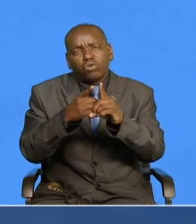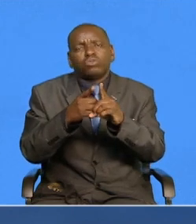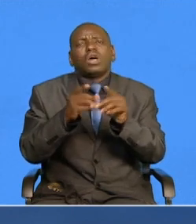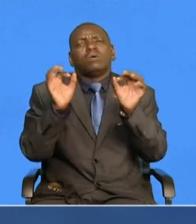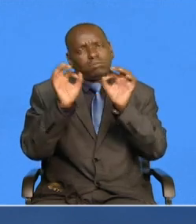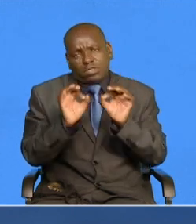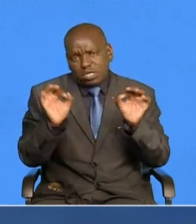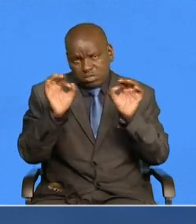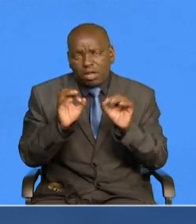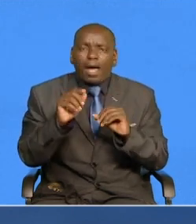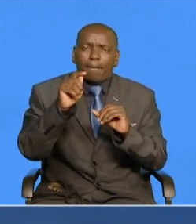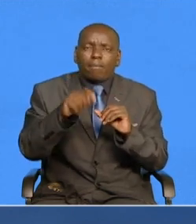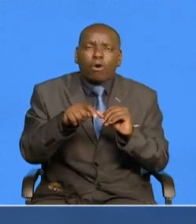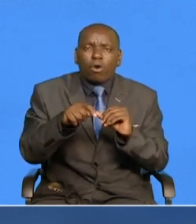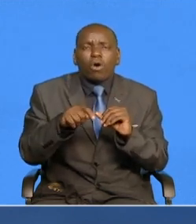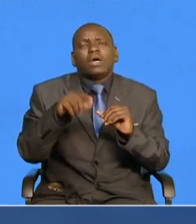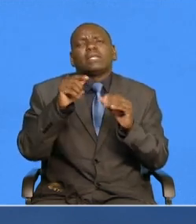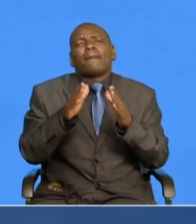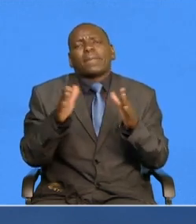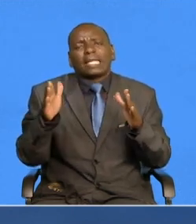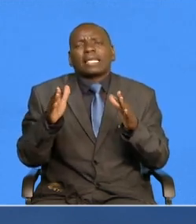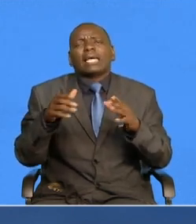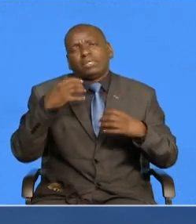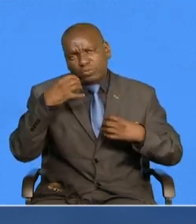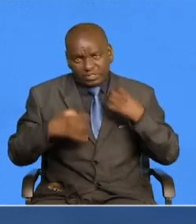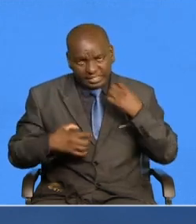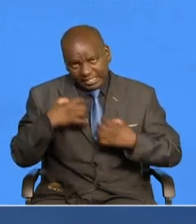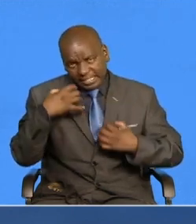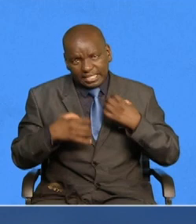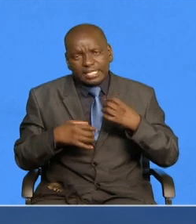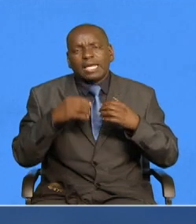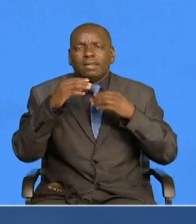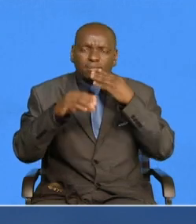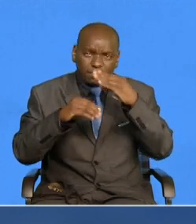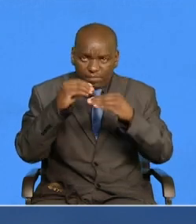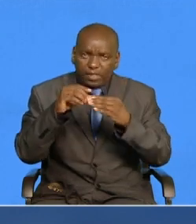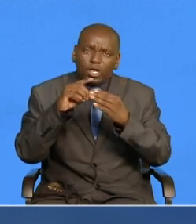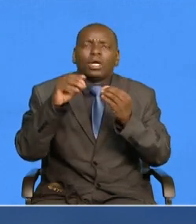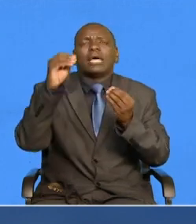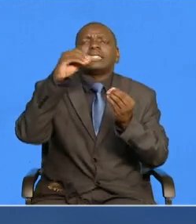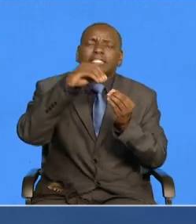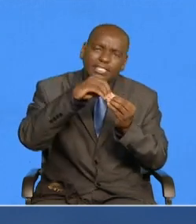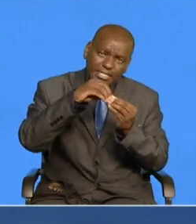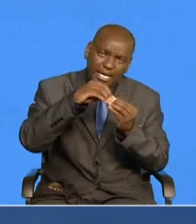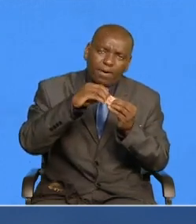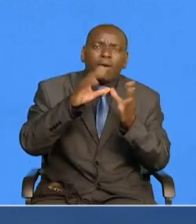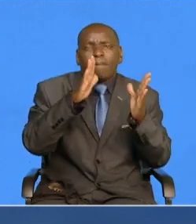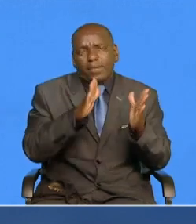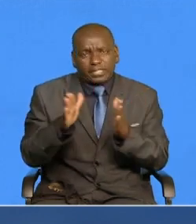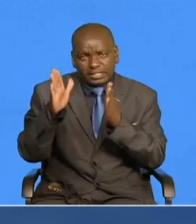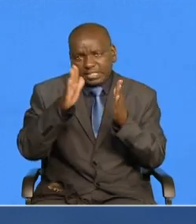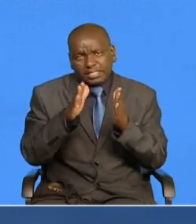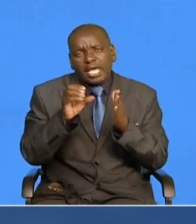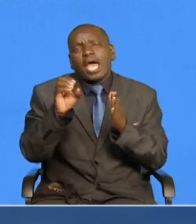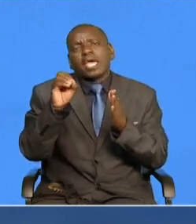strictly adhered to. This is our biggest concern. We cannot talk of introducing additional measures